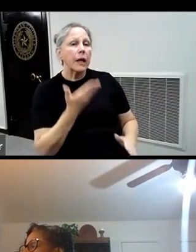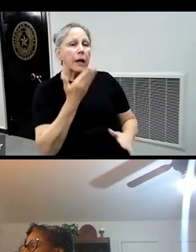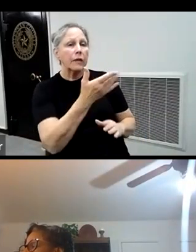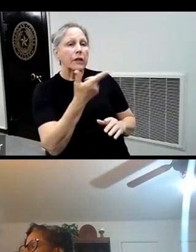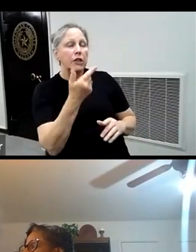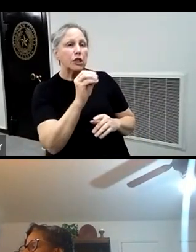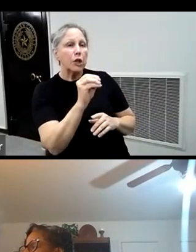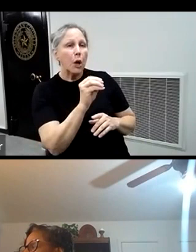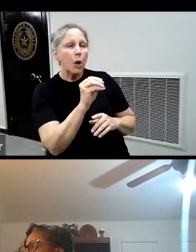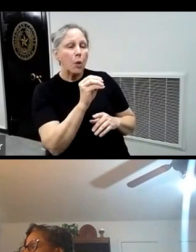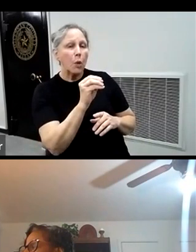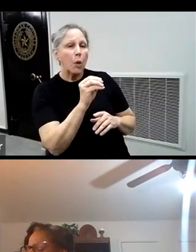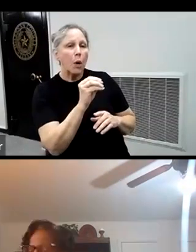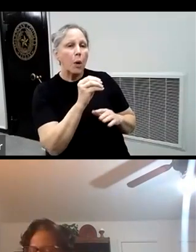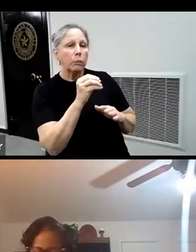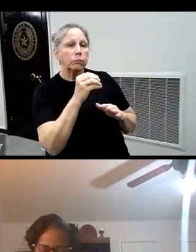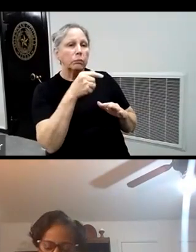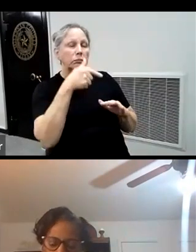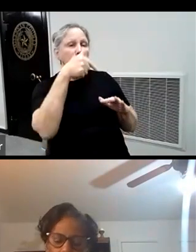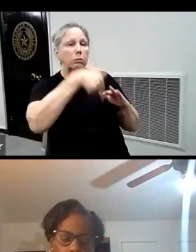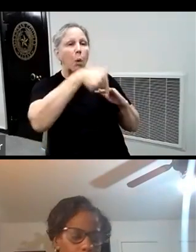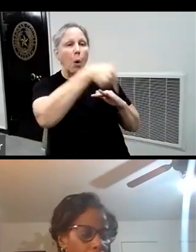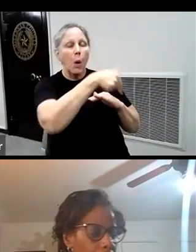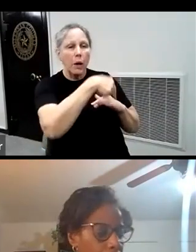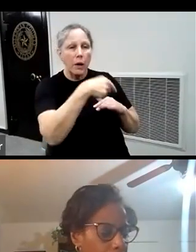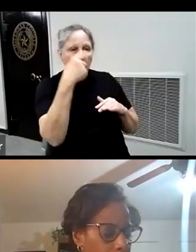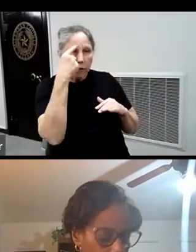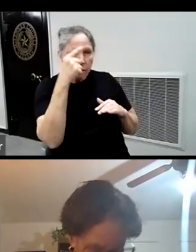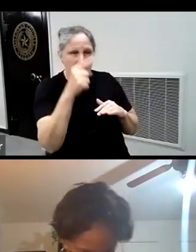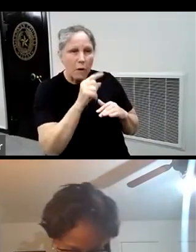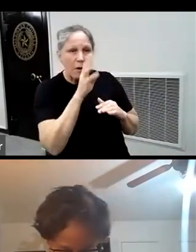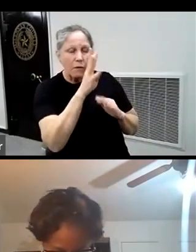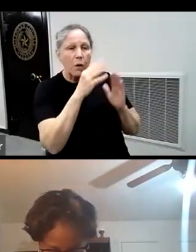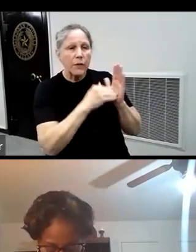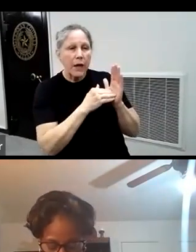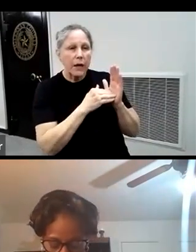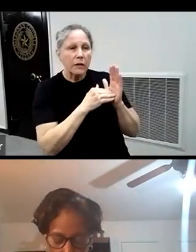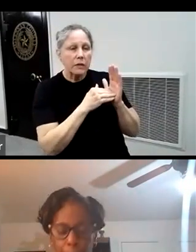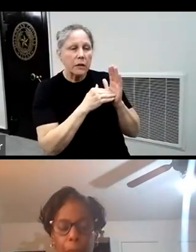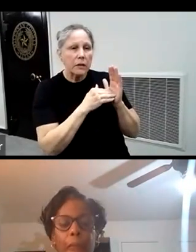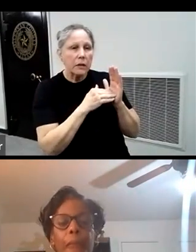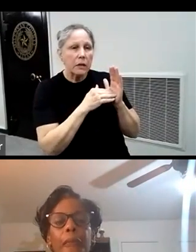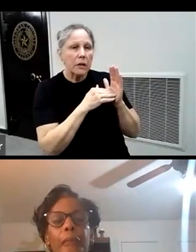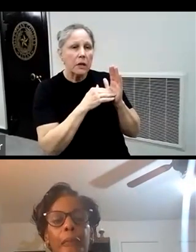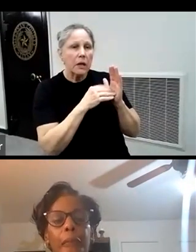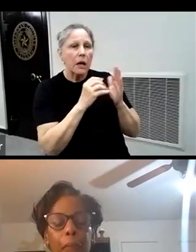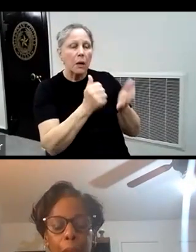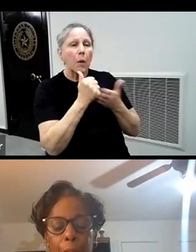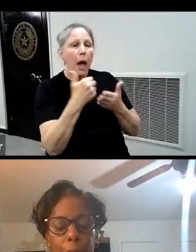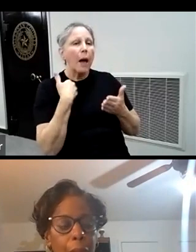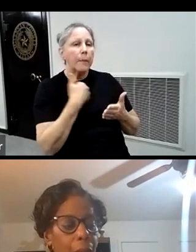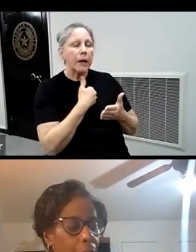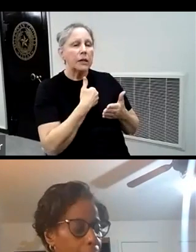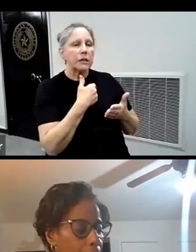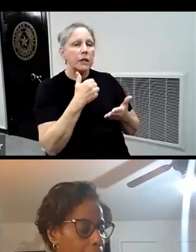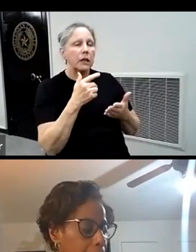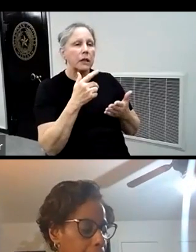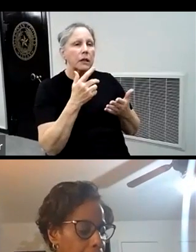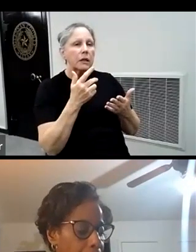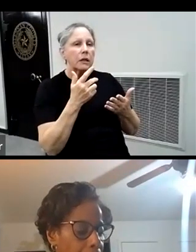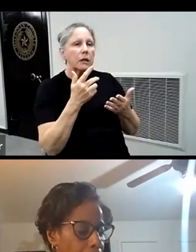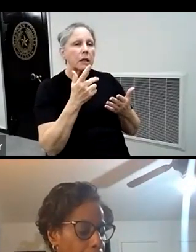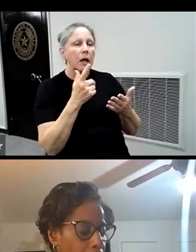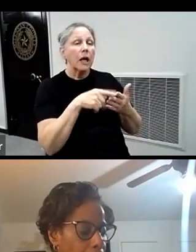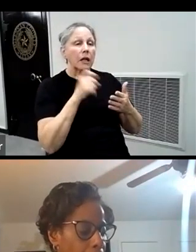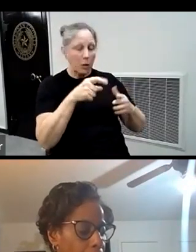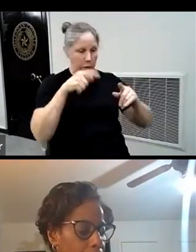geotechnical borings. There's 3, the amount of 4,300. That'll help us determine the